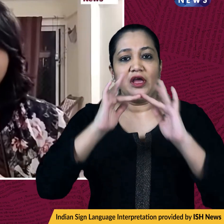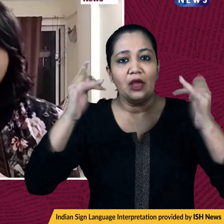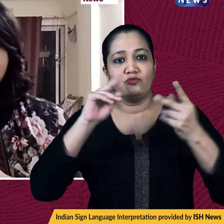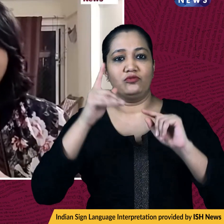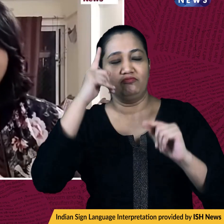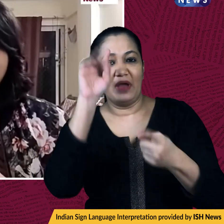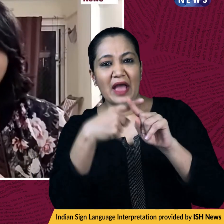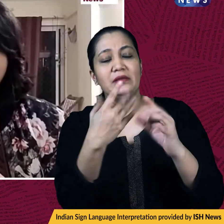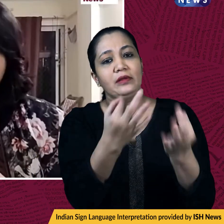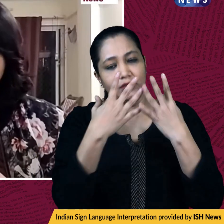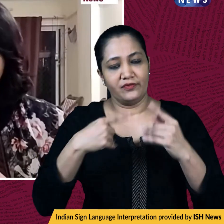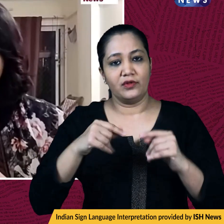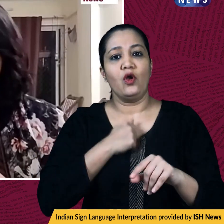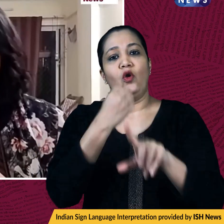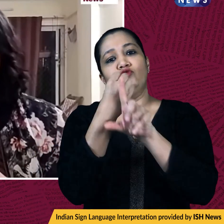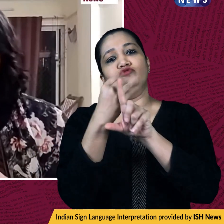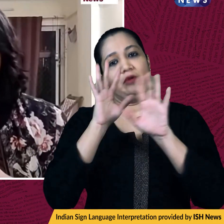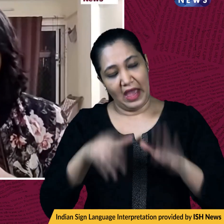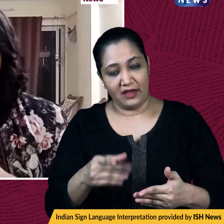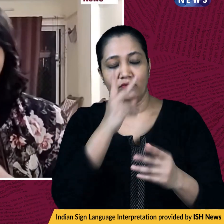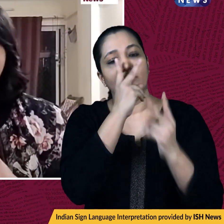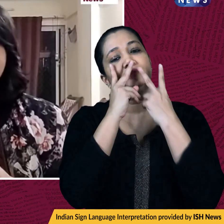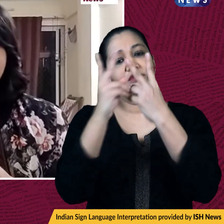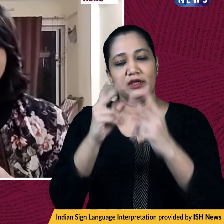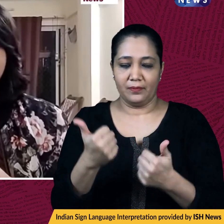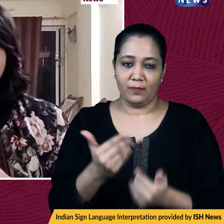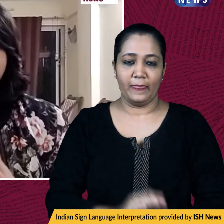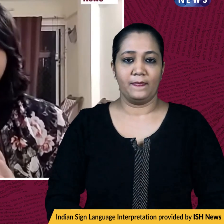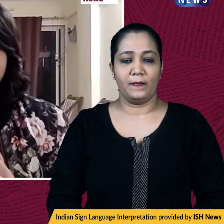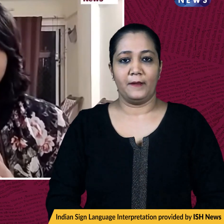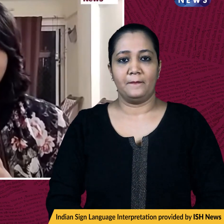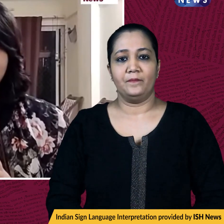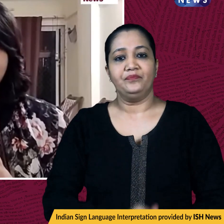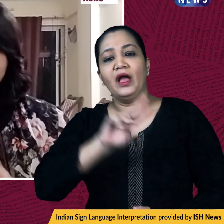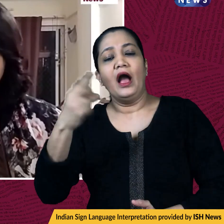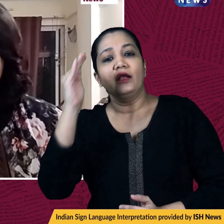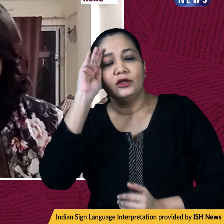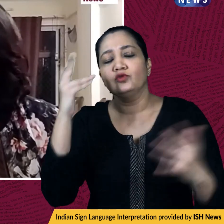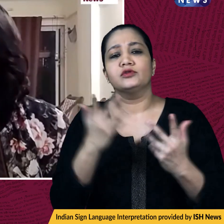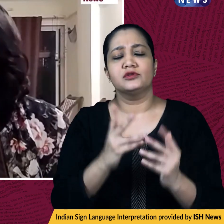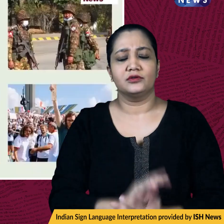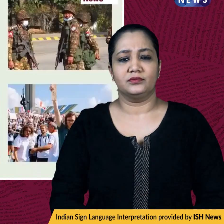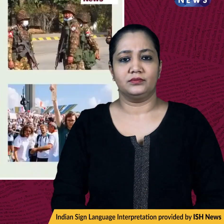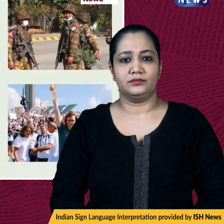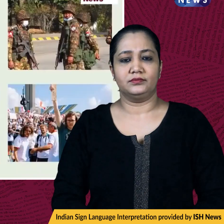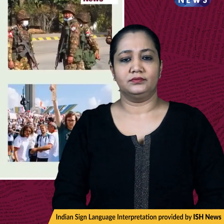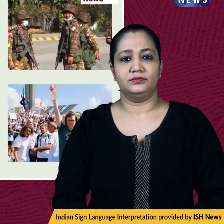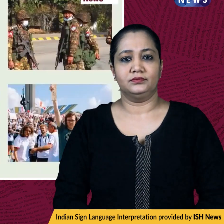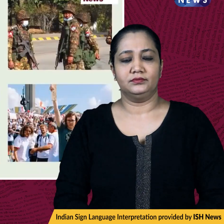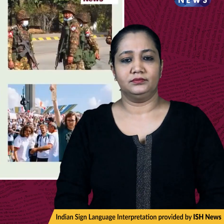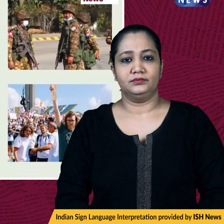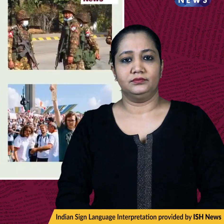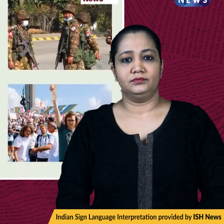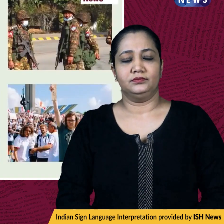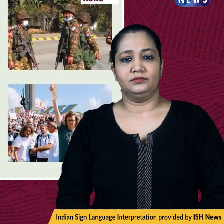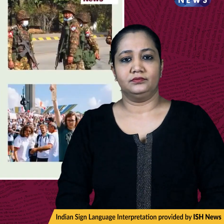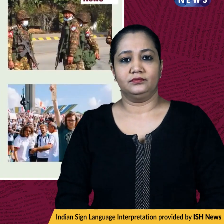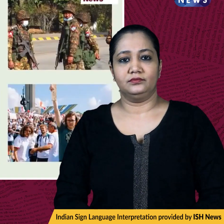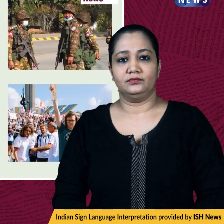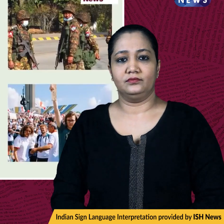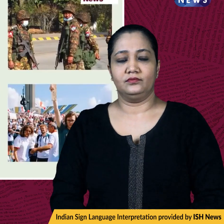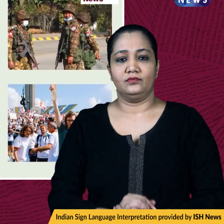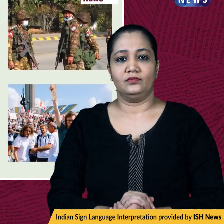assets the same way that we treat winnings from horse races or from bets and other speculative transactions," end quote.